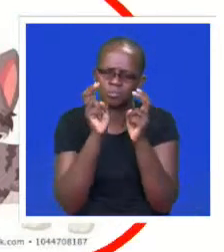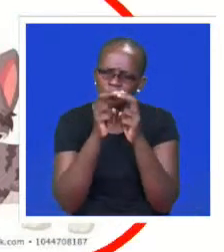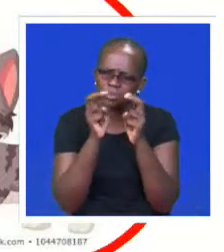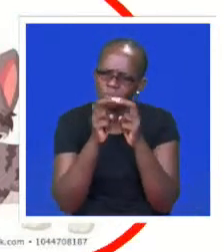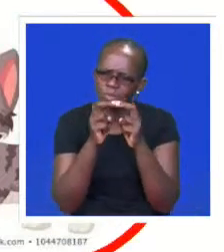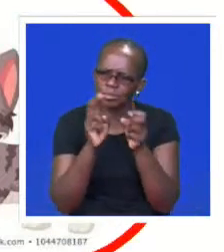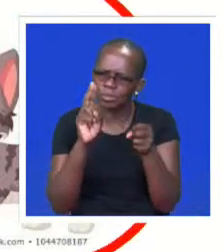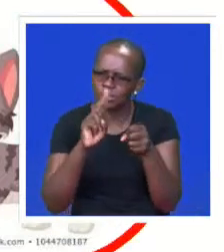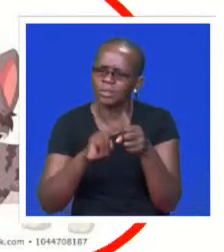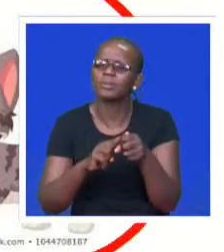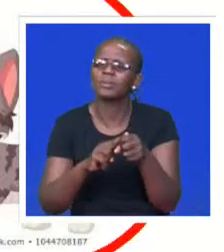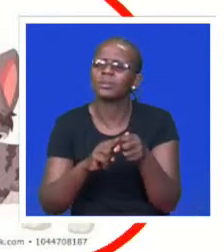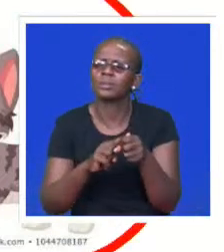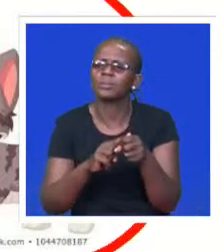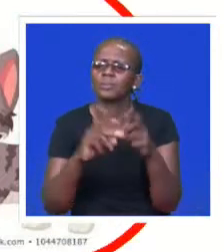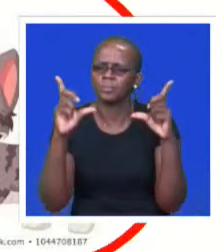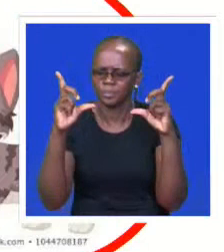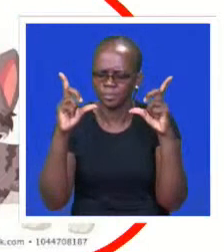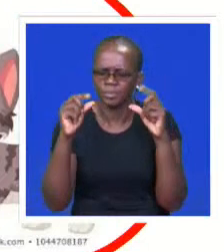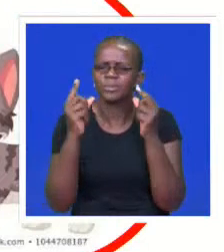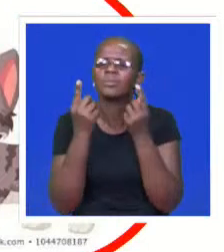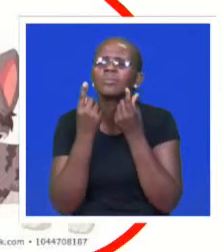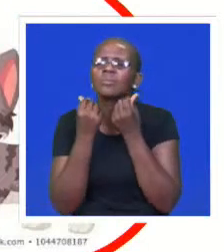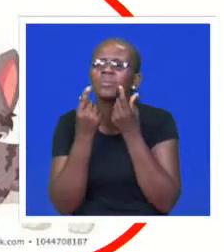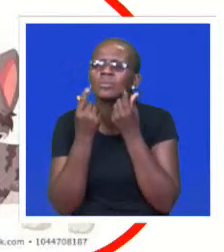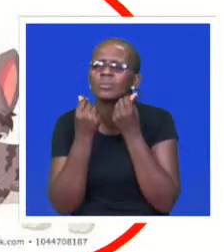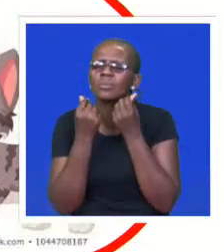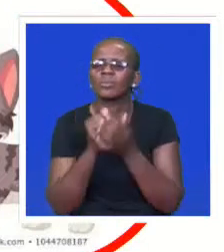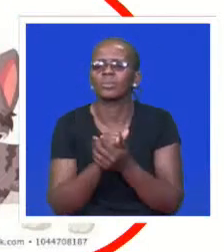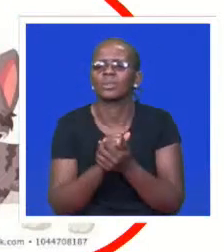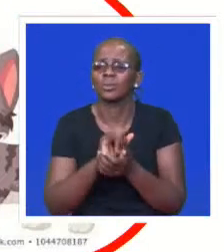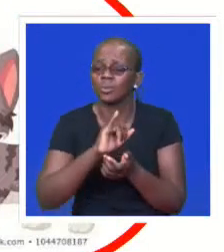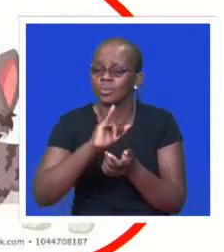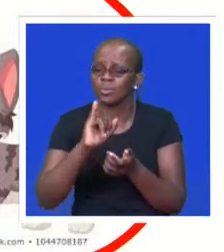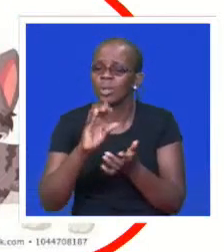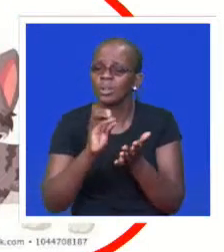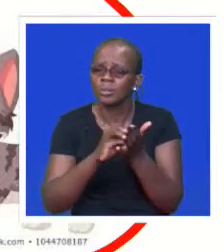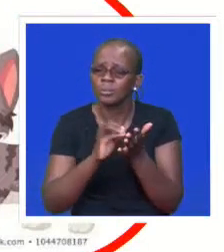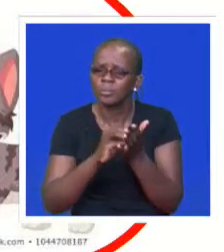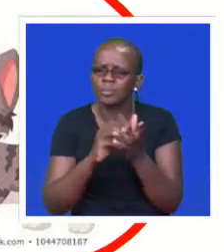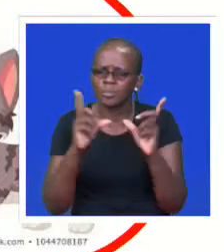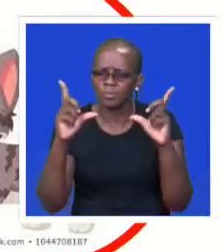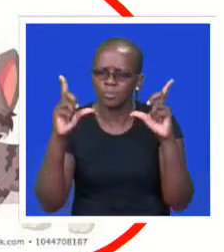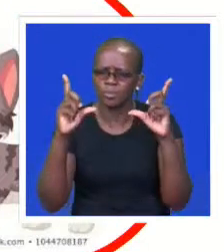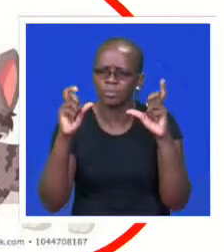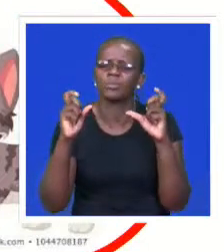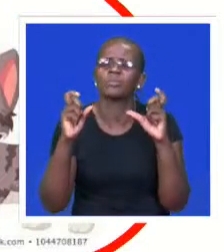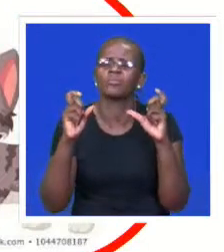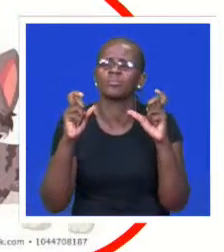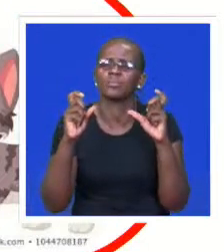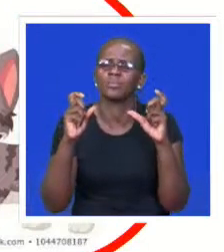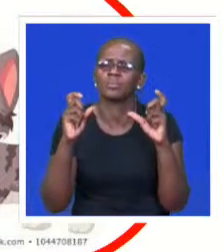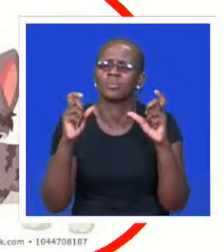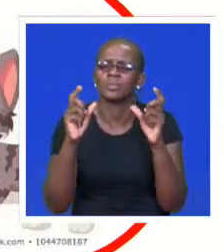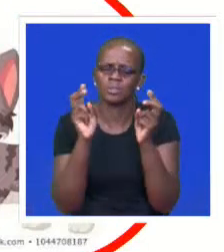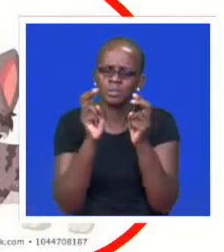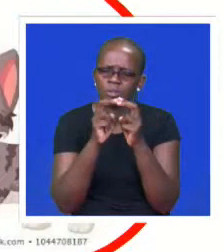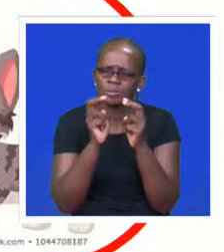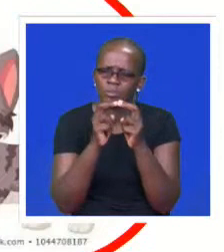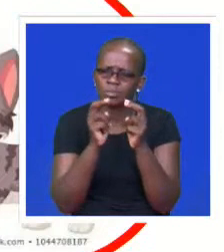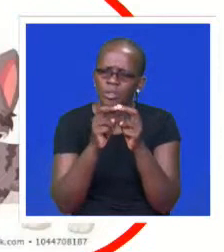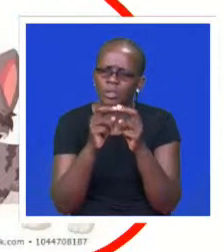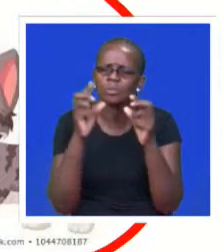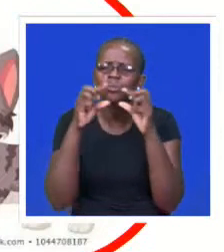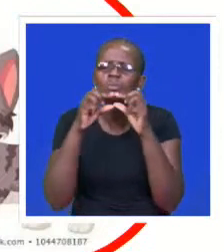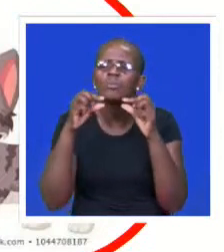there. What can you say about that mouse? It is wearing a what? A mask there. And then when we